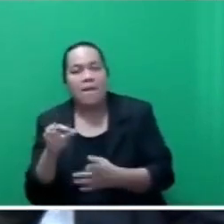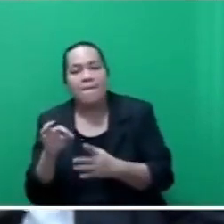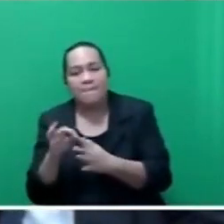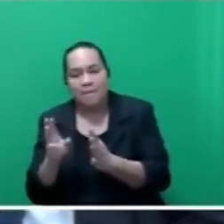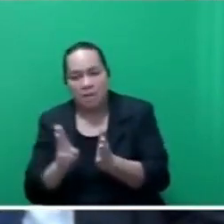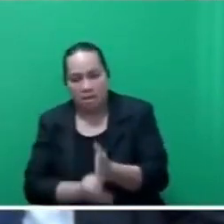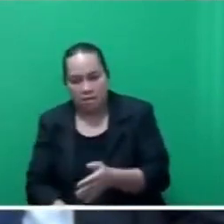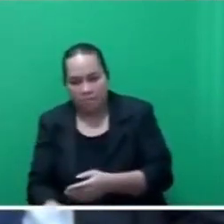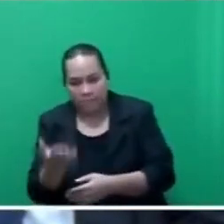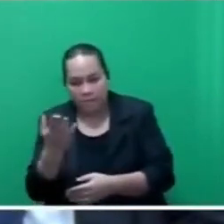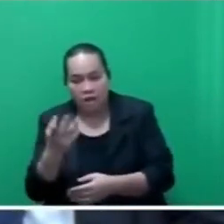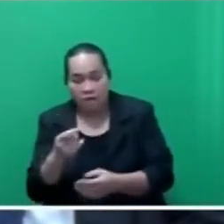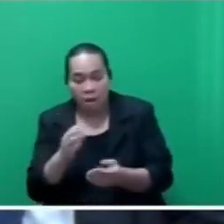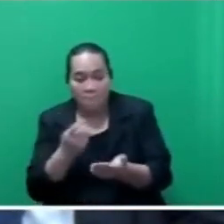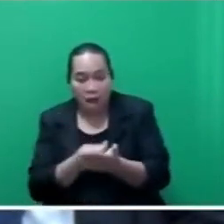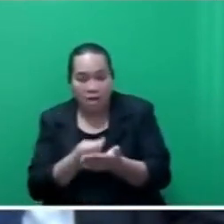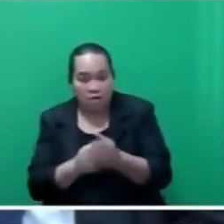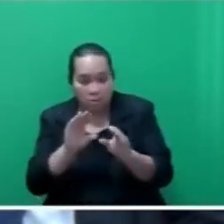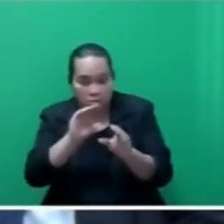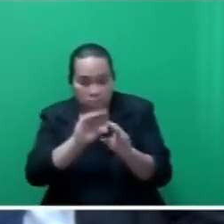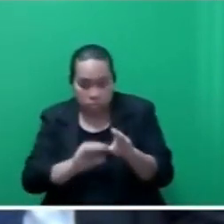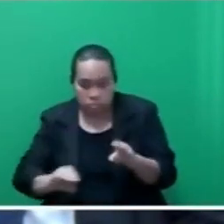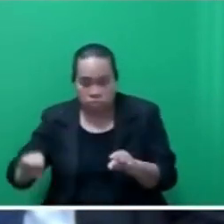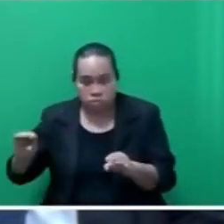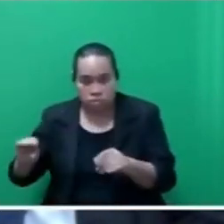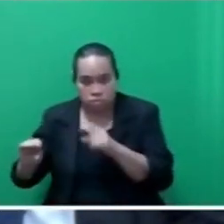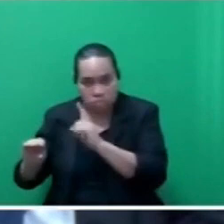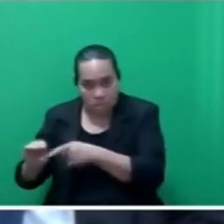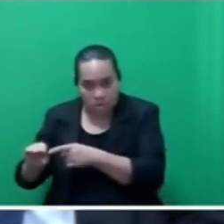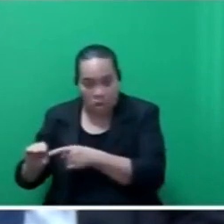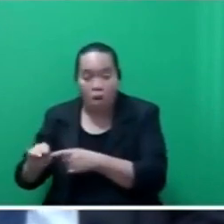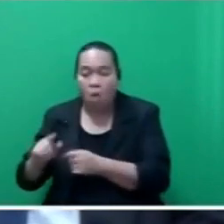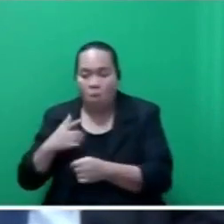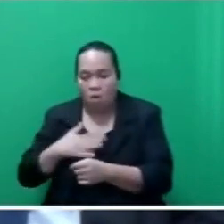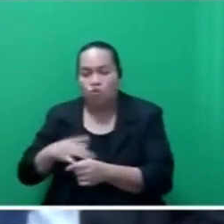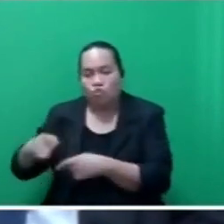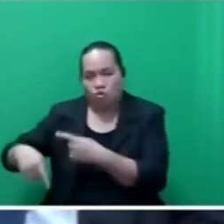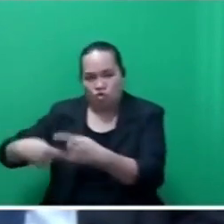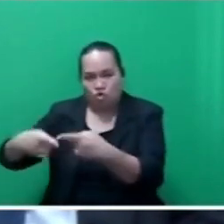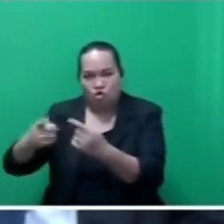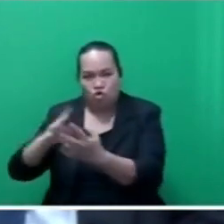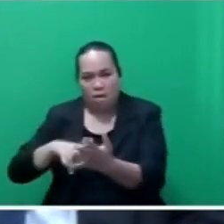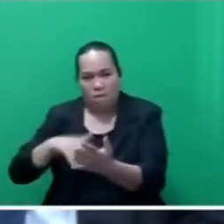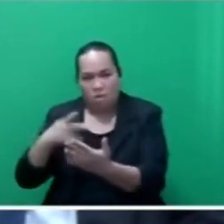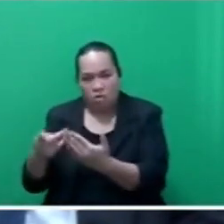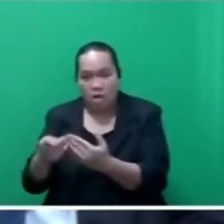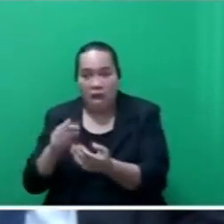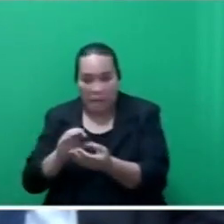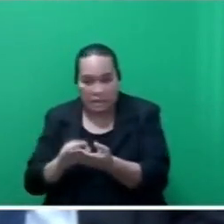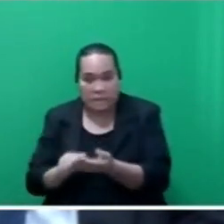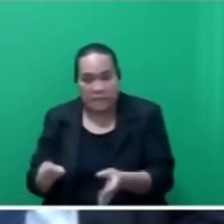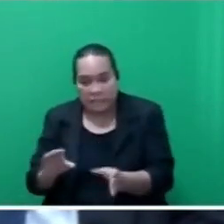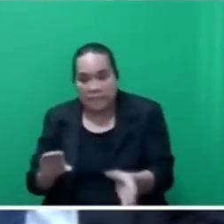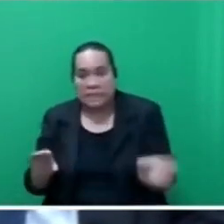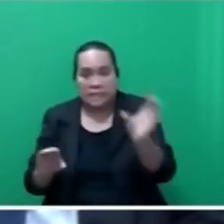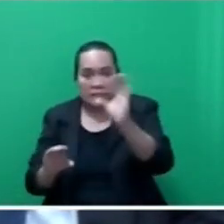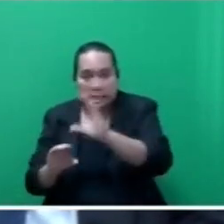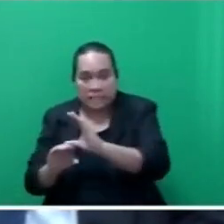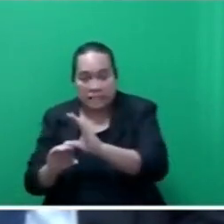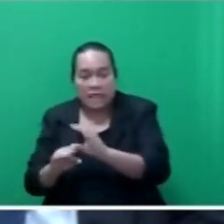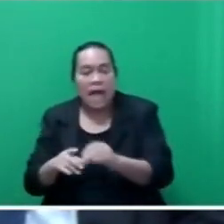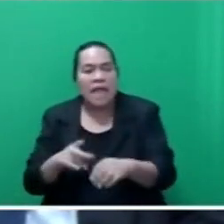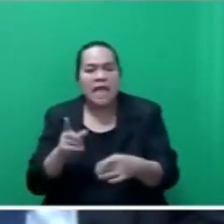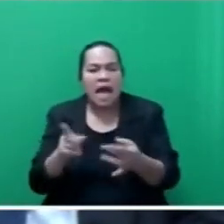Minister for setting aside appropriation not only to continue the scheme, but also to increase the number of general